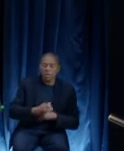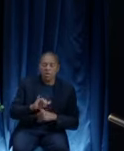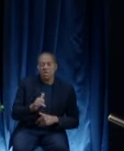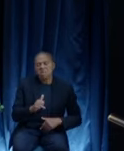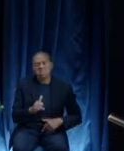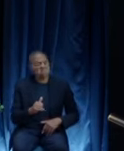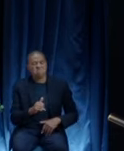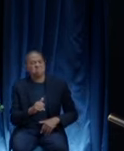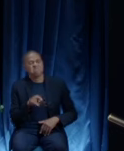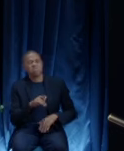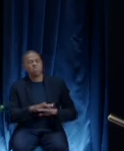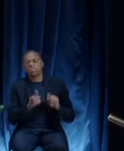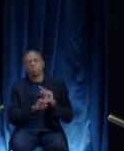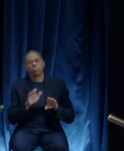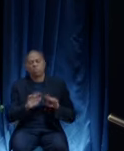get promoted.